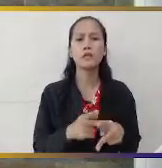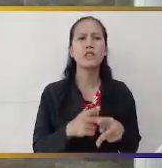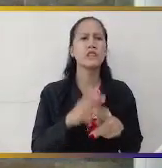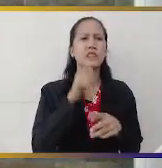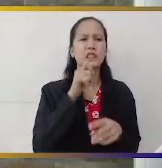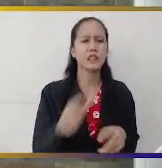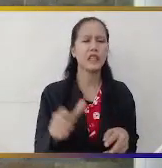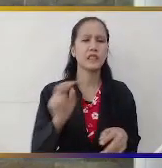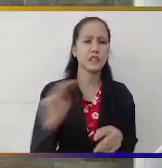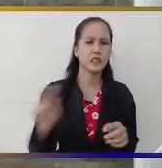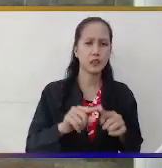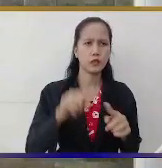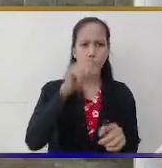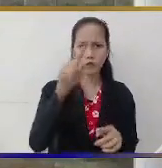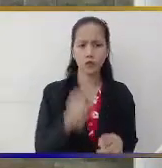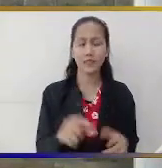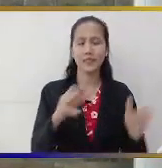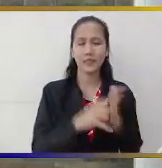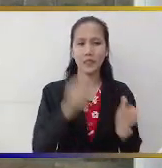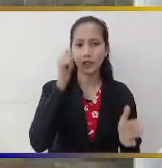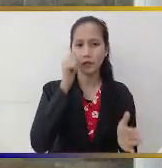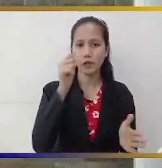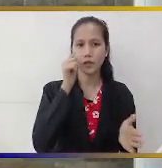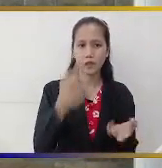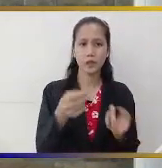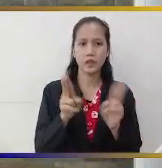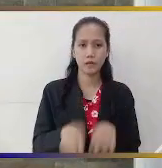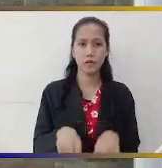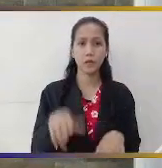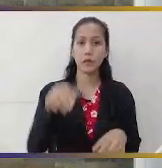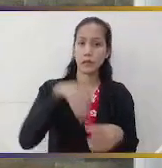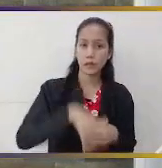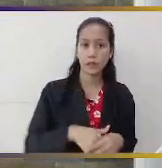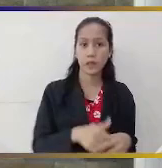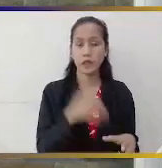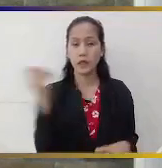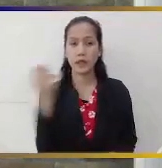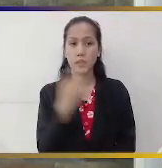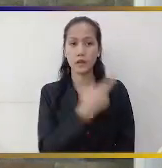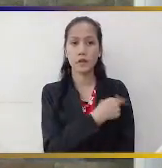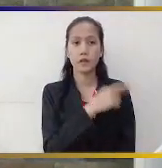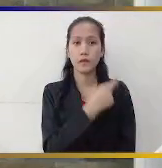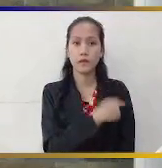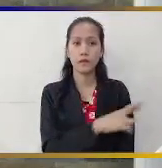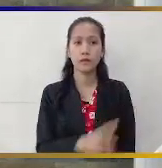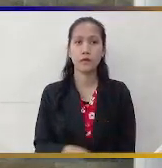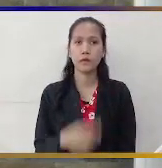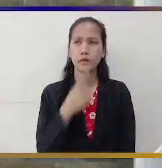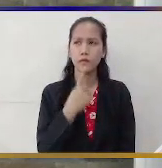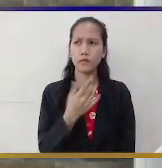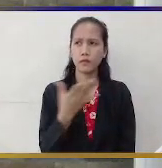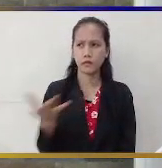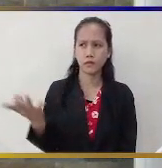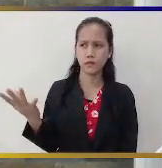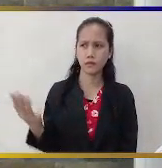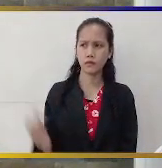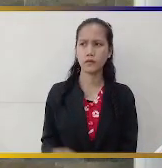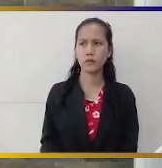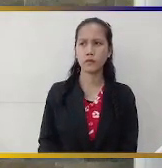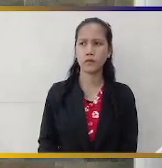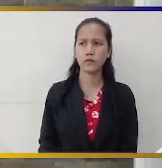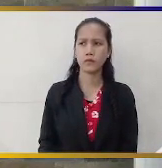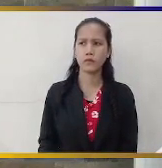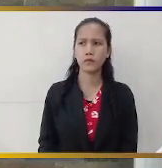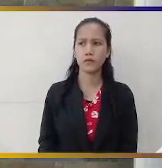That always happens. In other religions, they call it yin-yang. They call